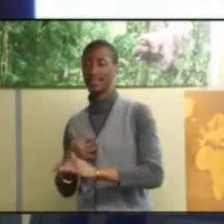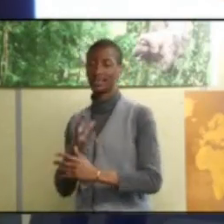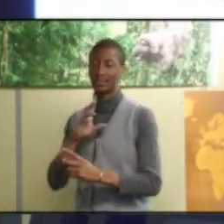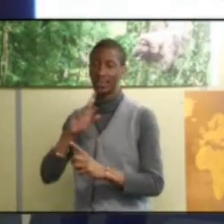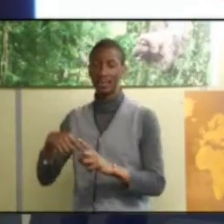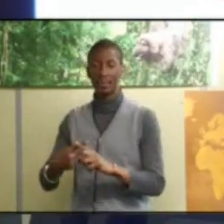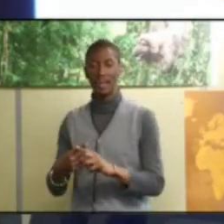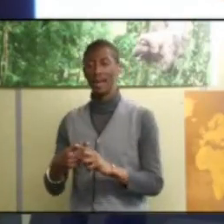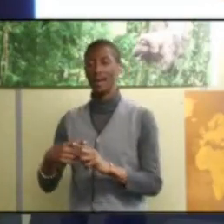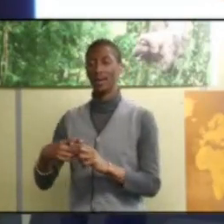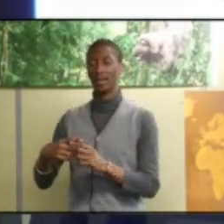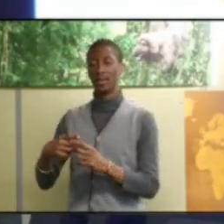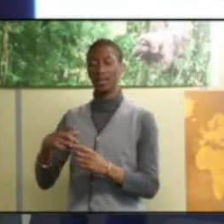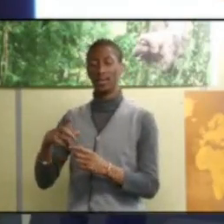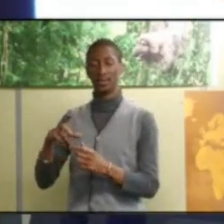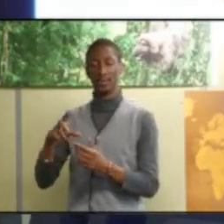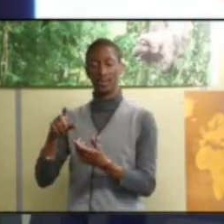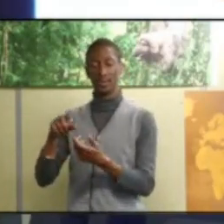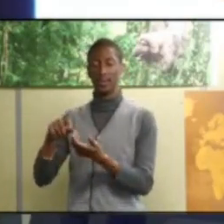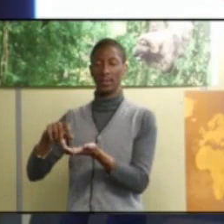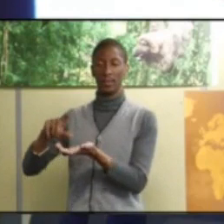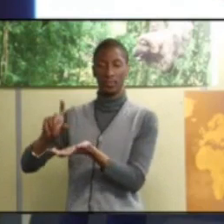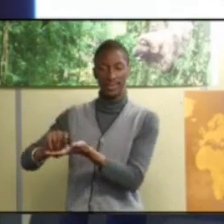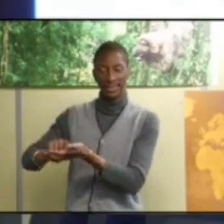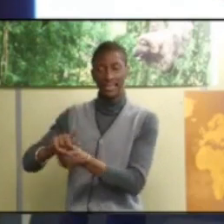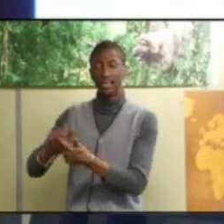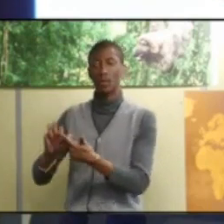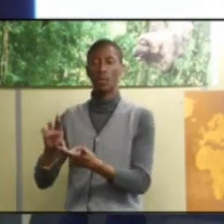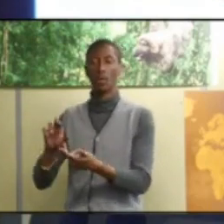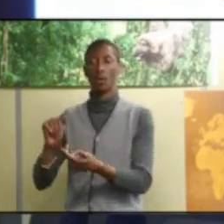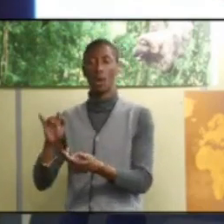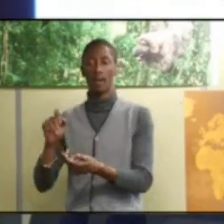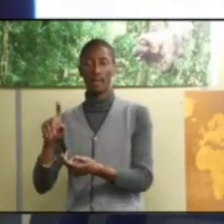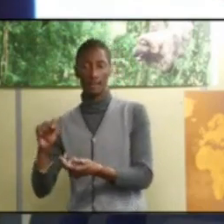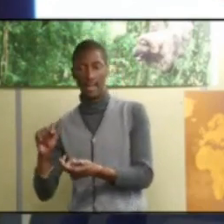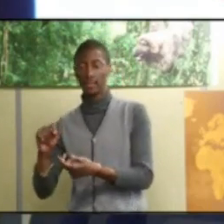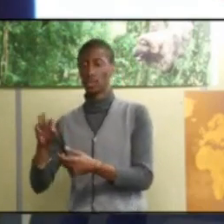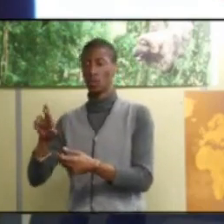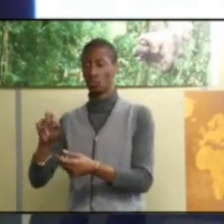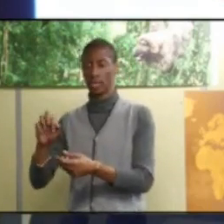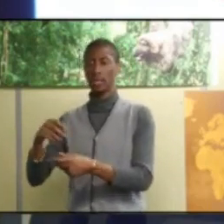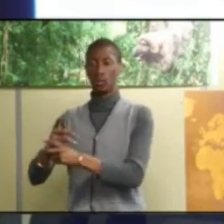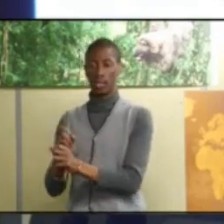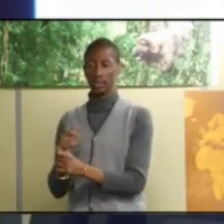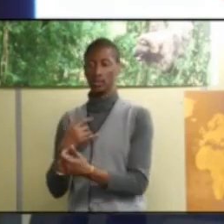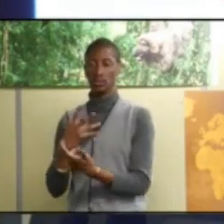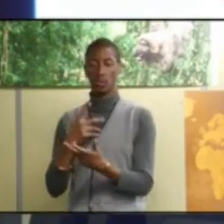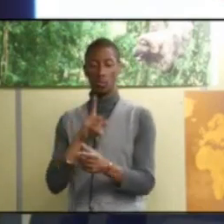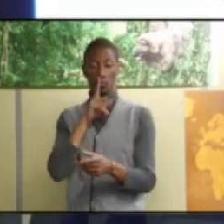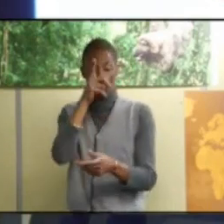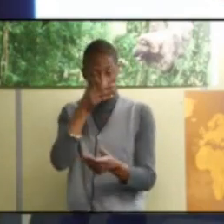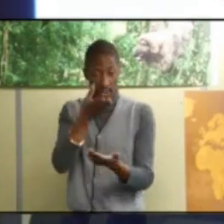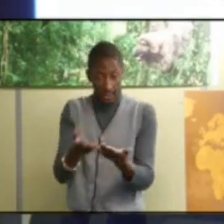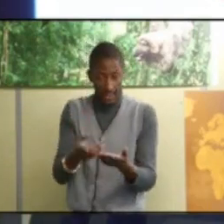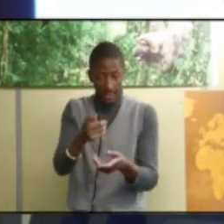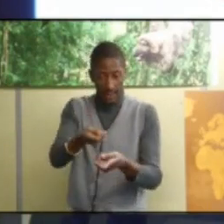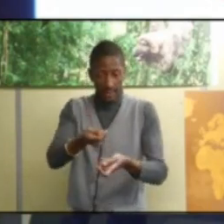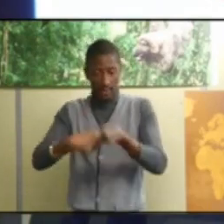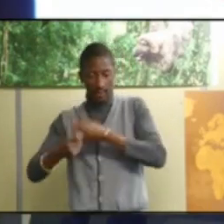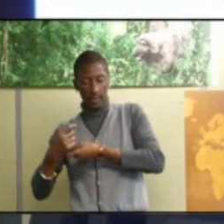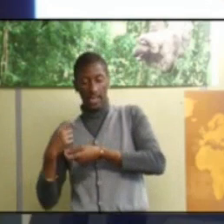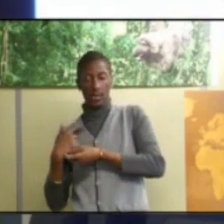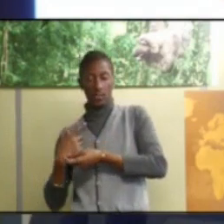do artifact reproductions so that the real object can come off and we can replace it with a